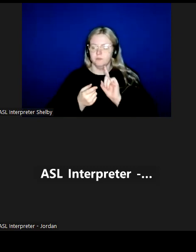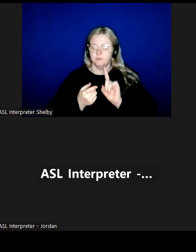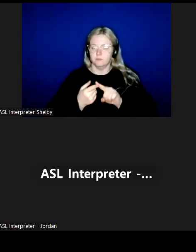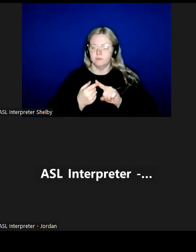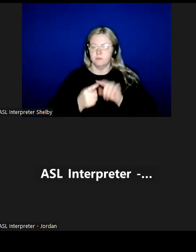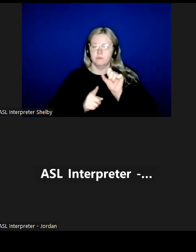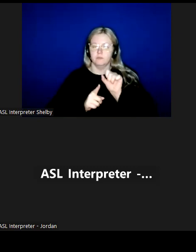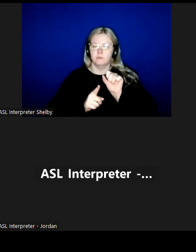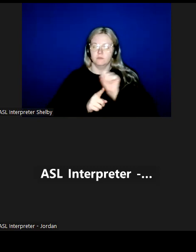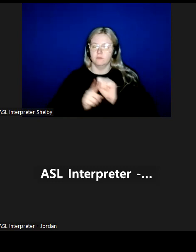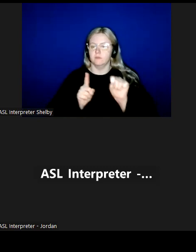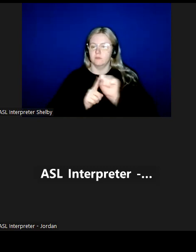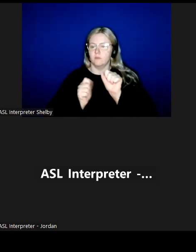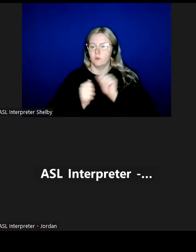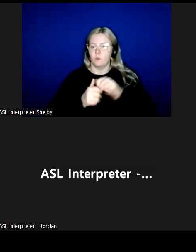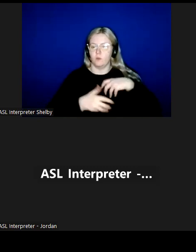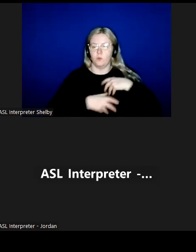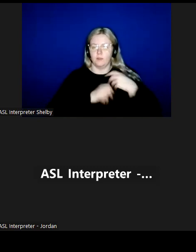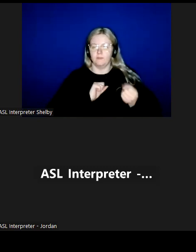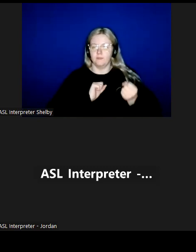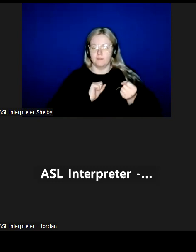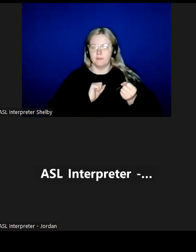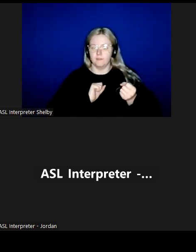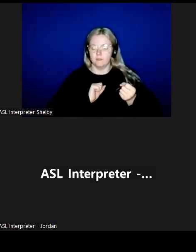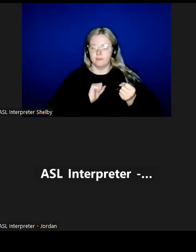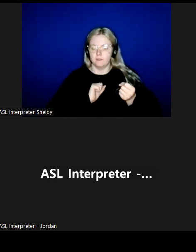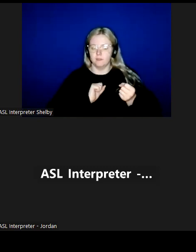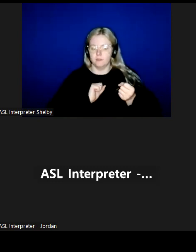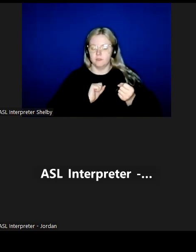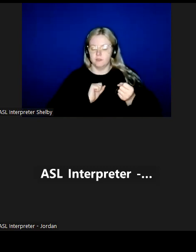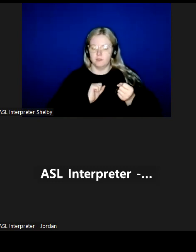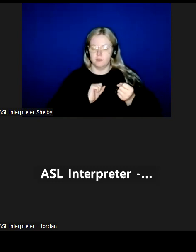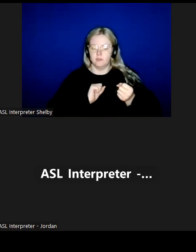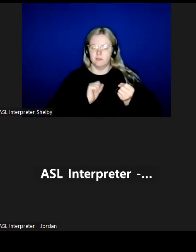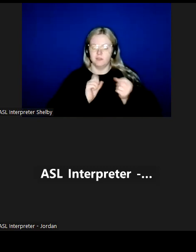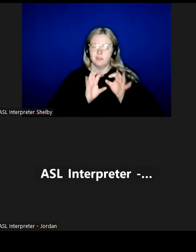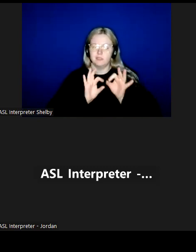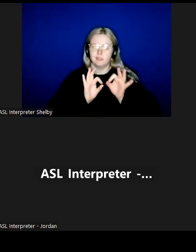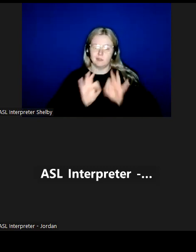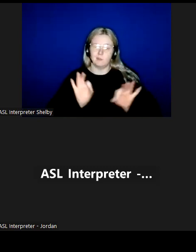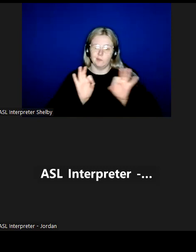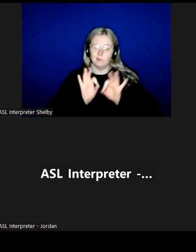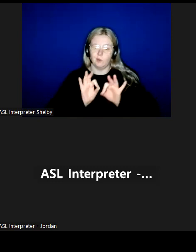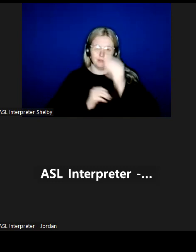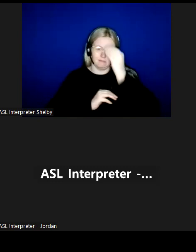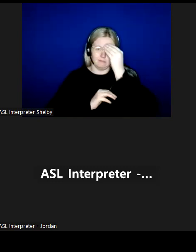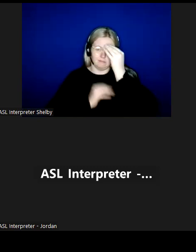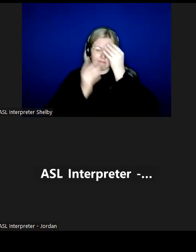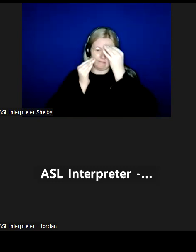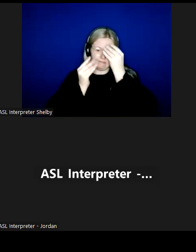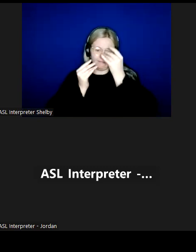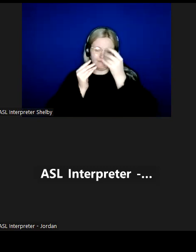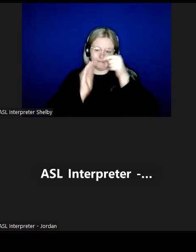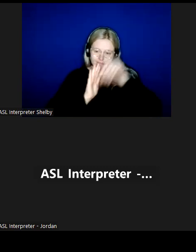grief, I think that, we really have to consider that in detail. And,